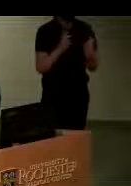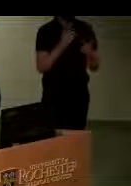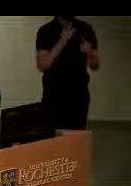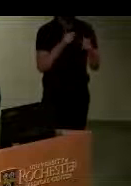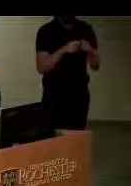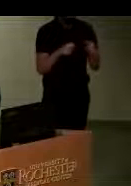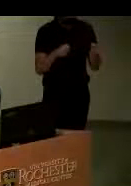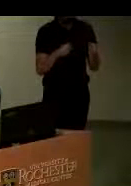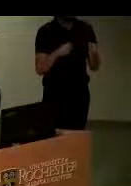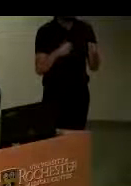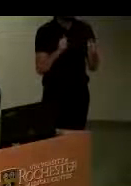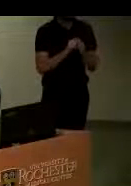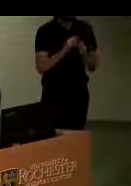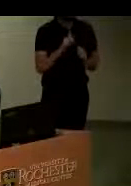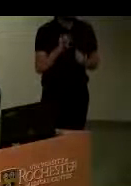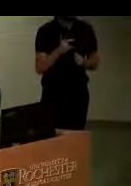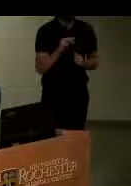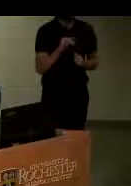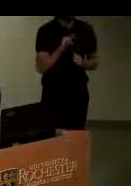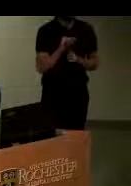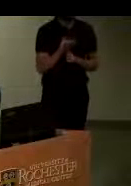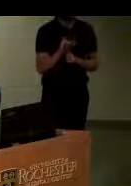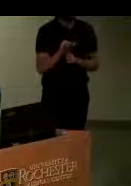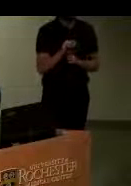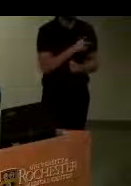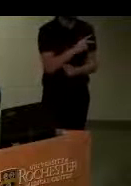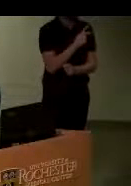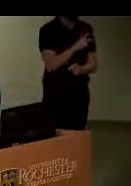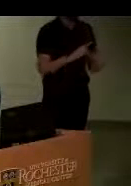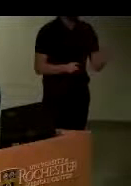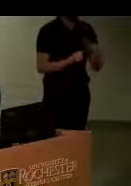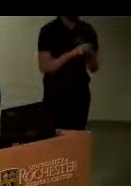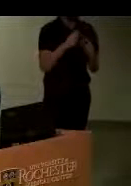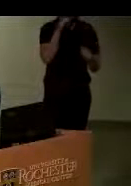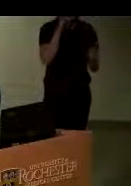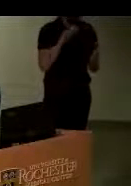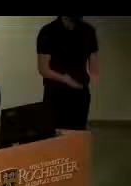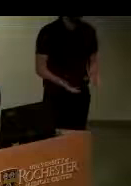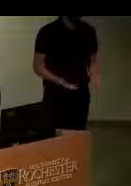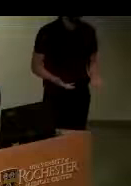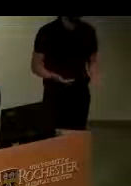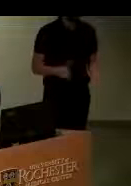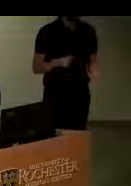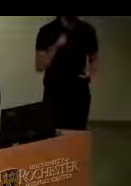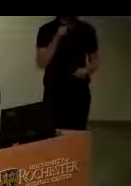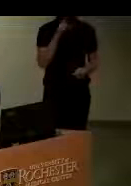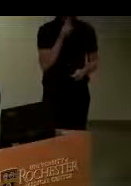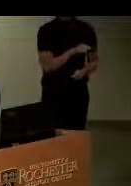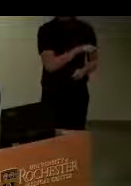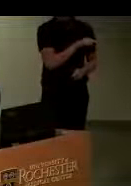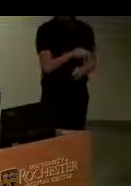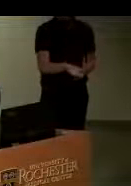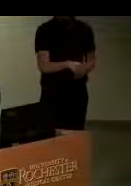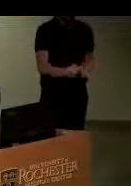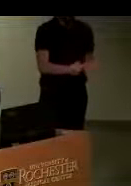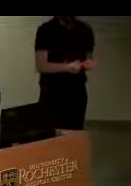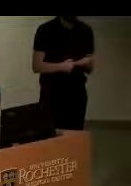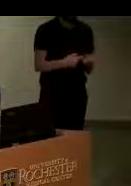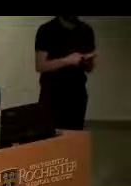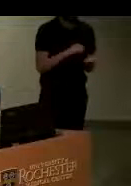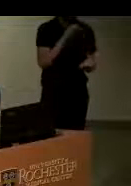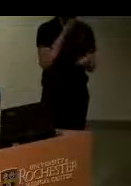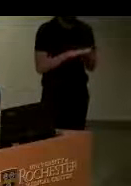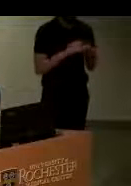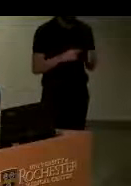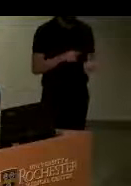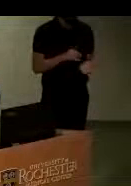in a dignified way. Well, this patient came in brain dead, and they have to be part of that discussion. And believe me, it happens so